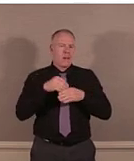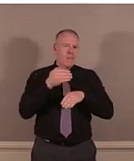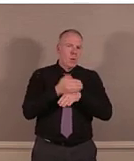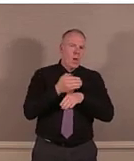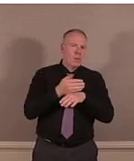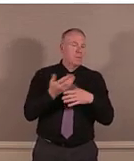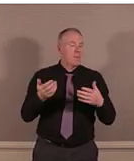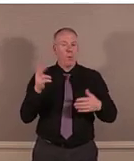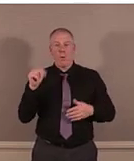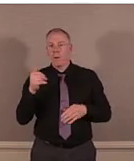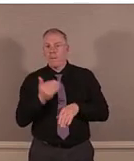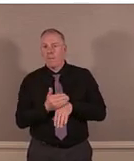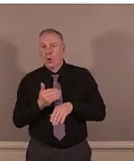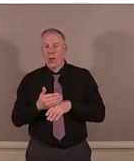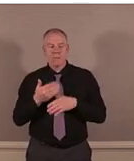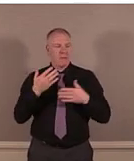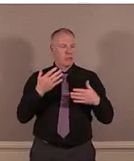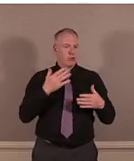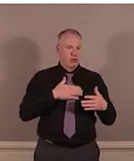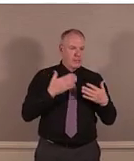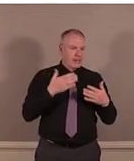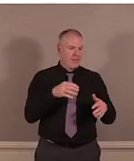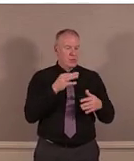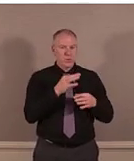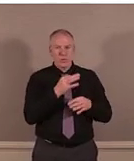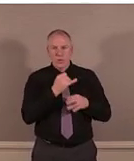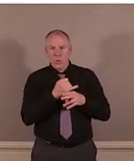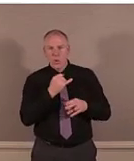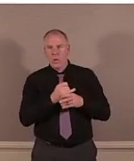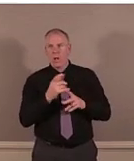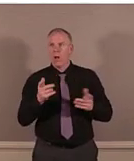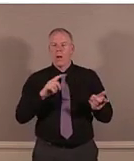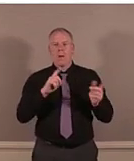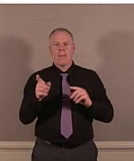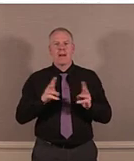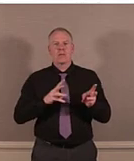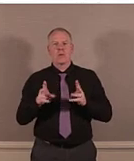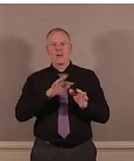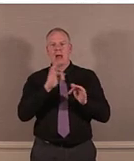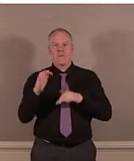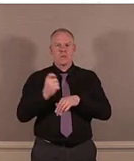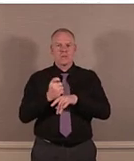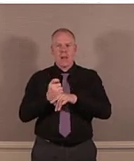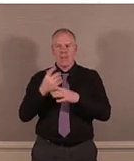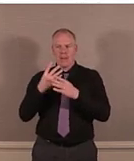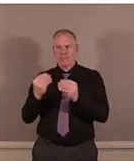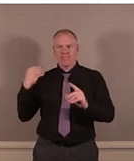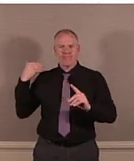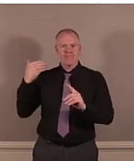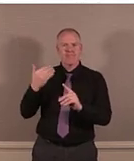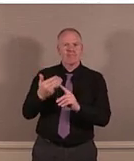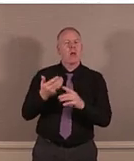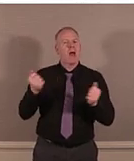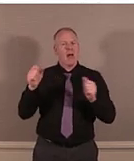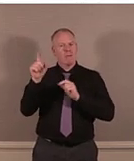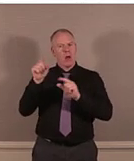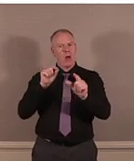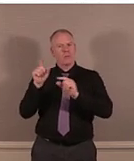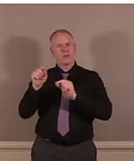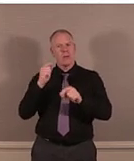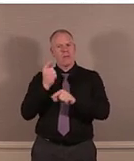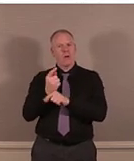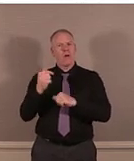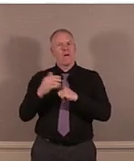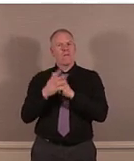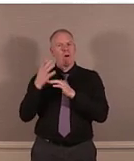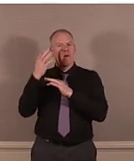you're unemployment, whether you're a school leaver, whether you're returned to the workforce, there's an option available for you in the further